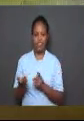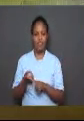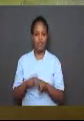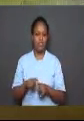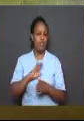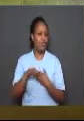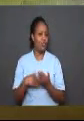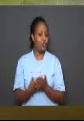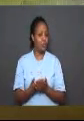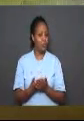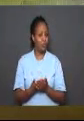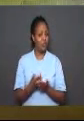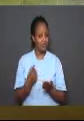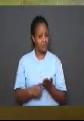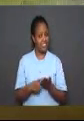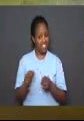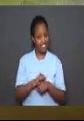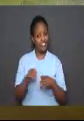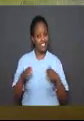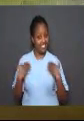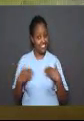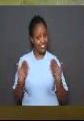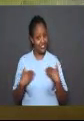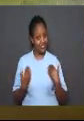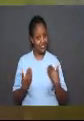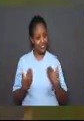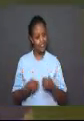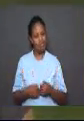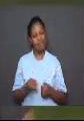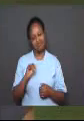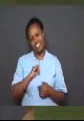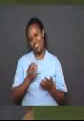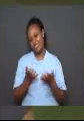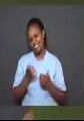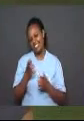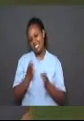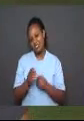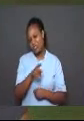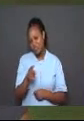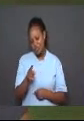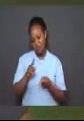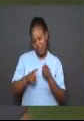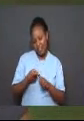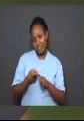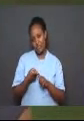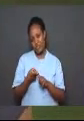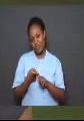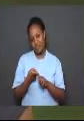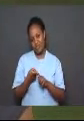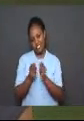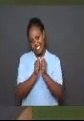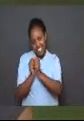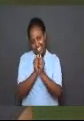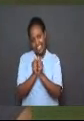Welcome back, everyone. Did you enjoy this activity? I wonder if you and your